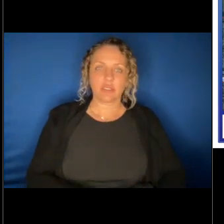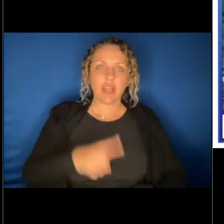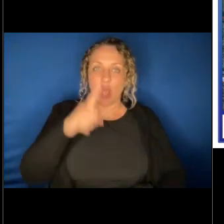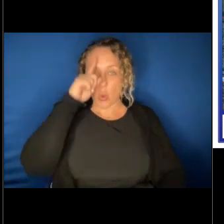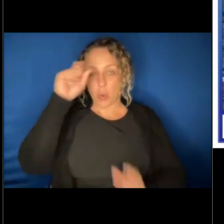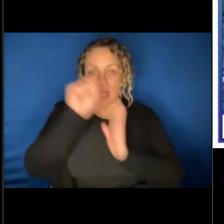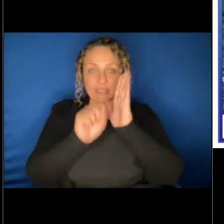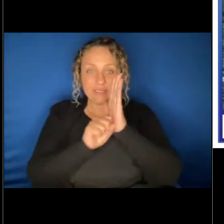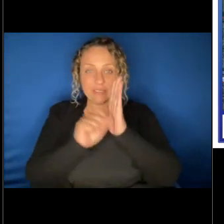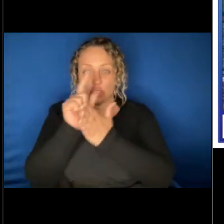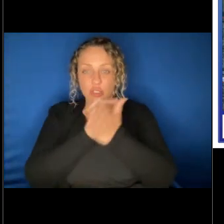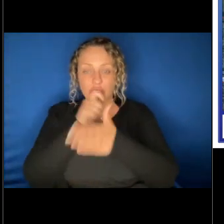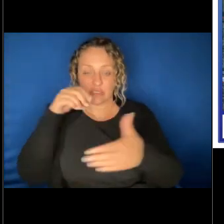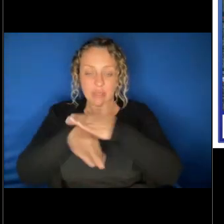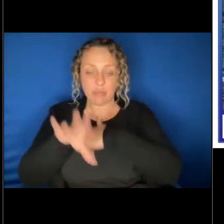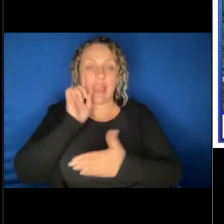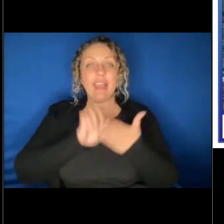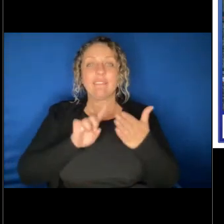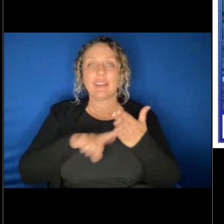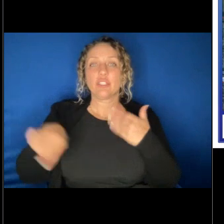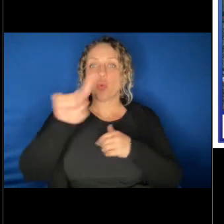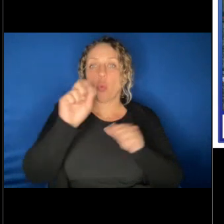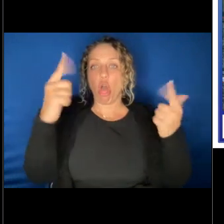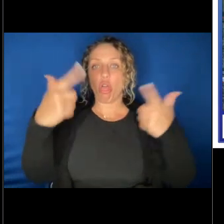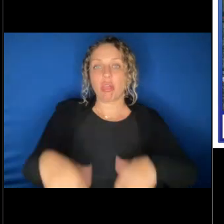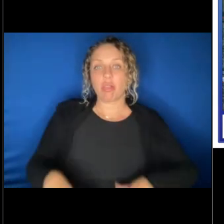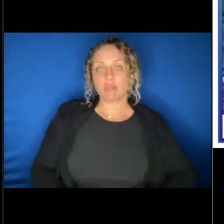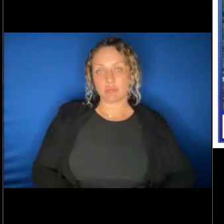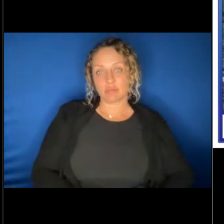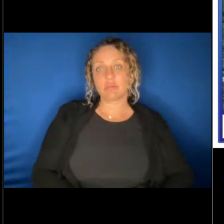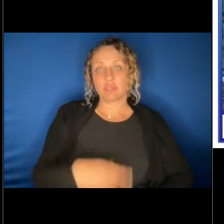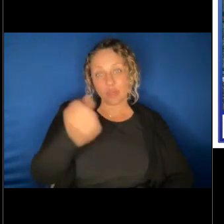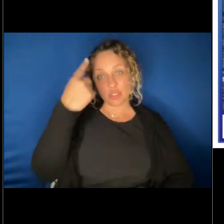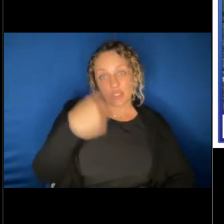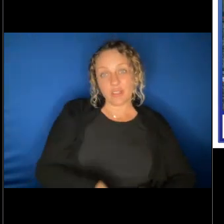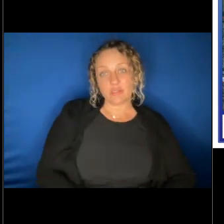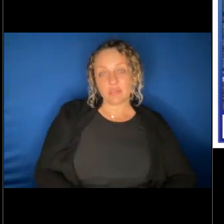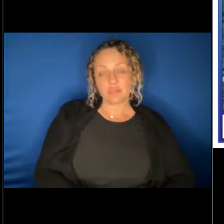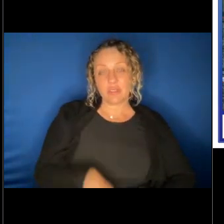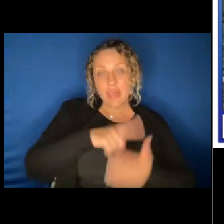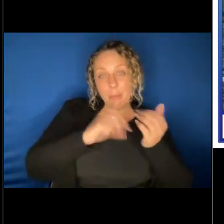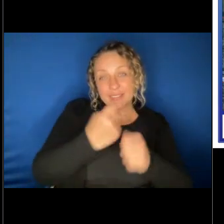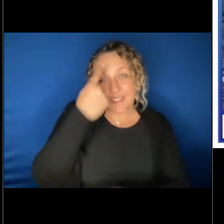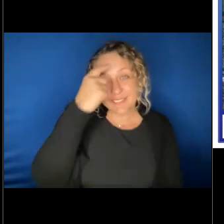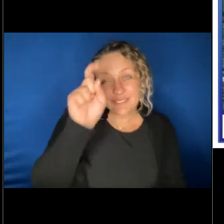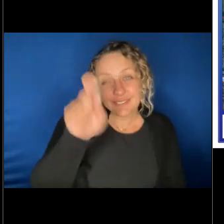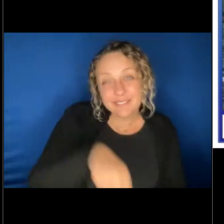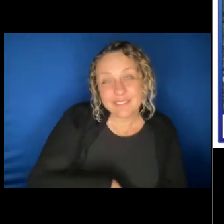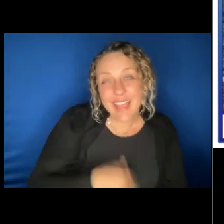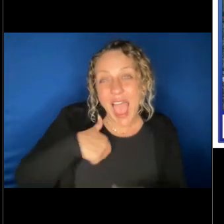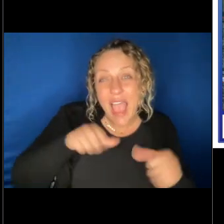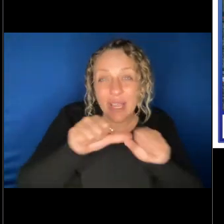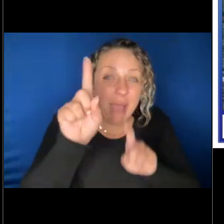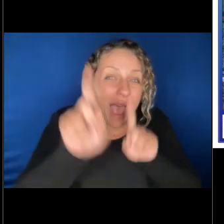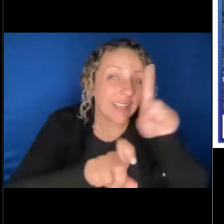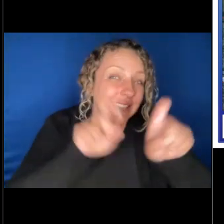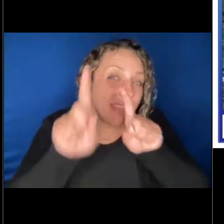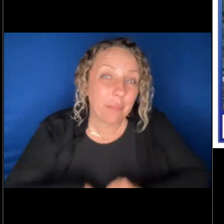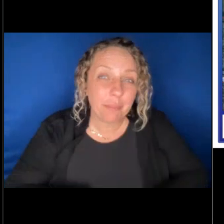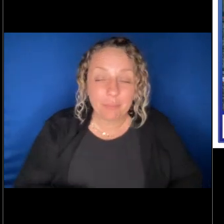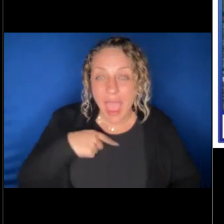doesn't come in and investigate you all. You understand? Does that make sense? I keep asking them. I